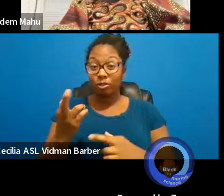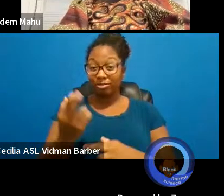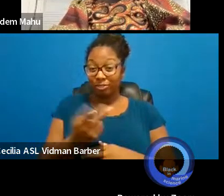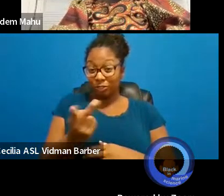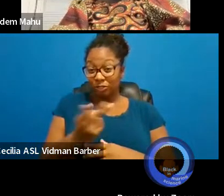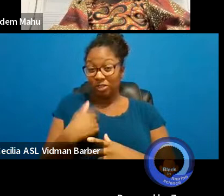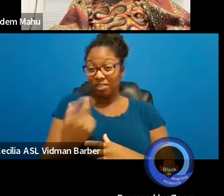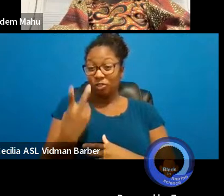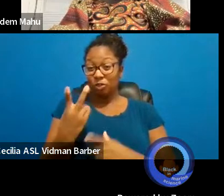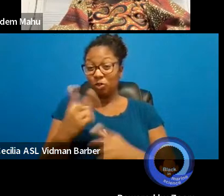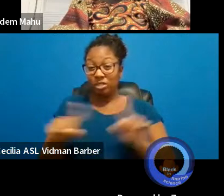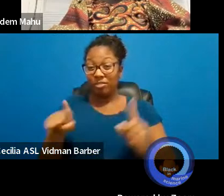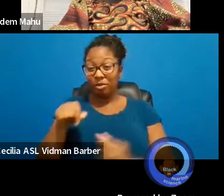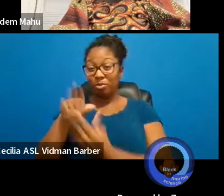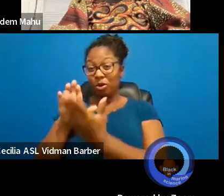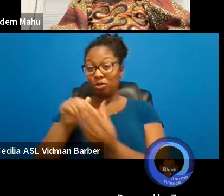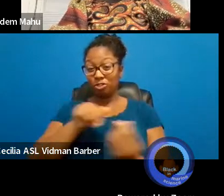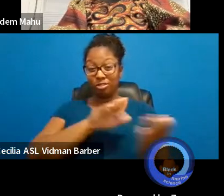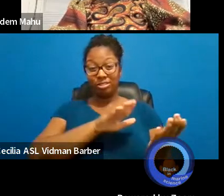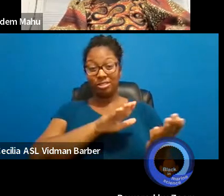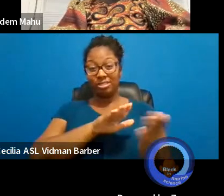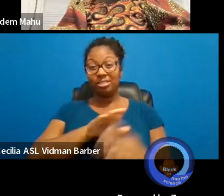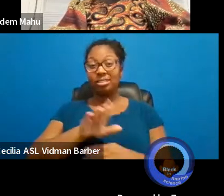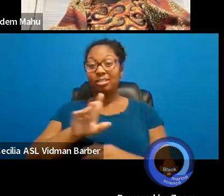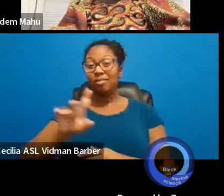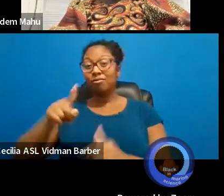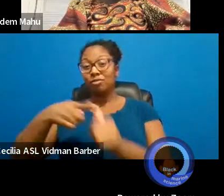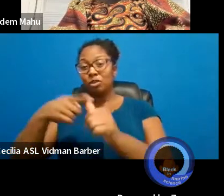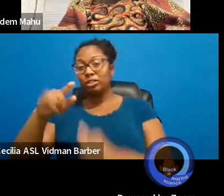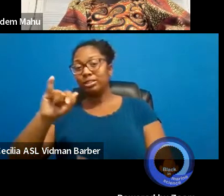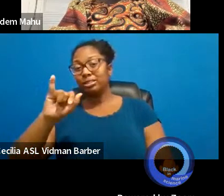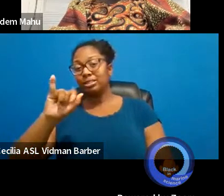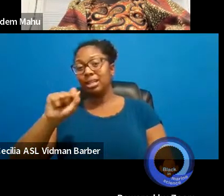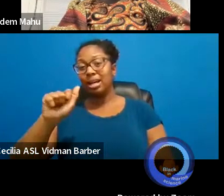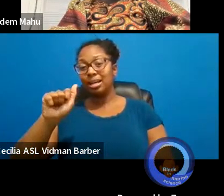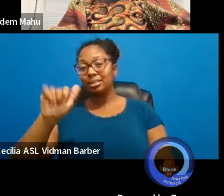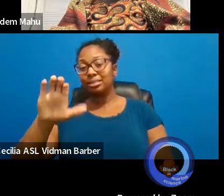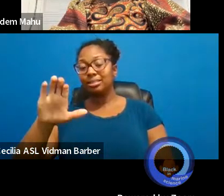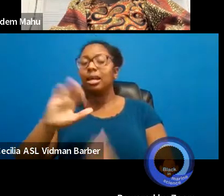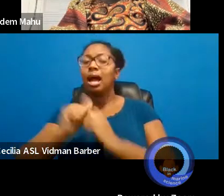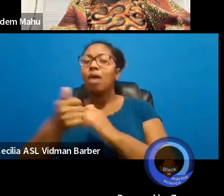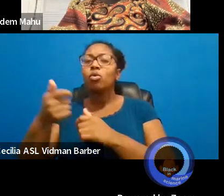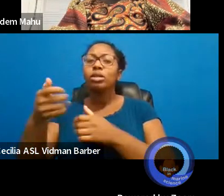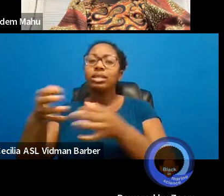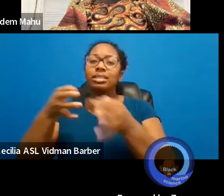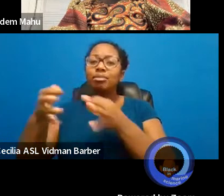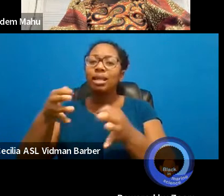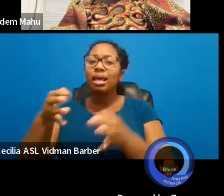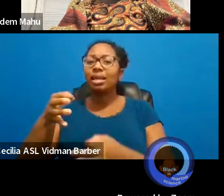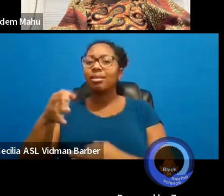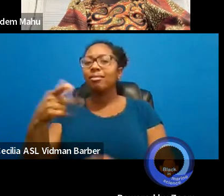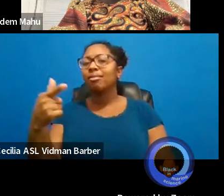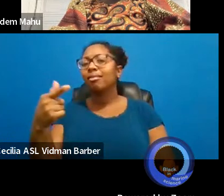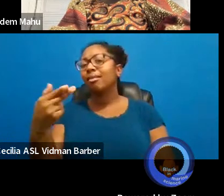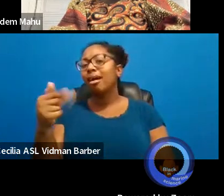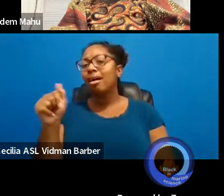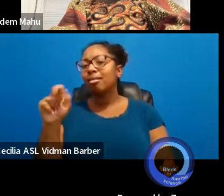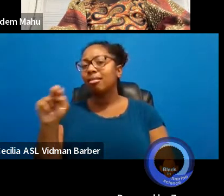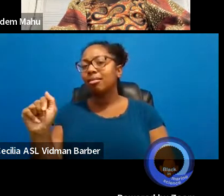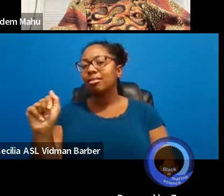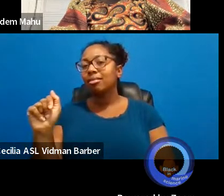your country. So we'll start with you, Mr. Isaac. What is one word you would describe Ghana?